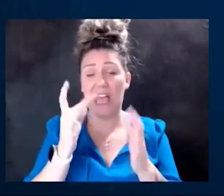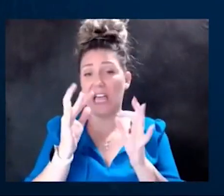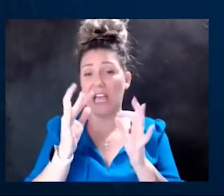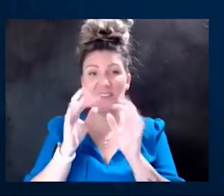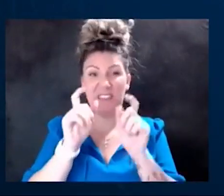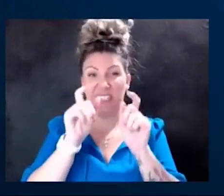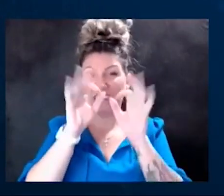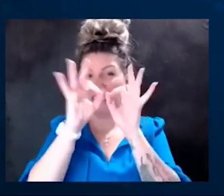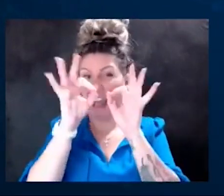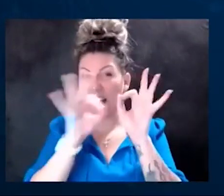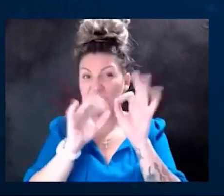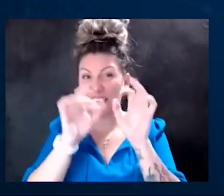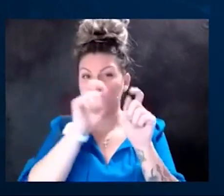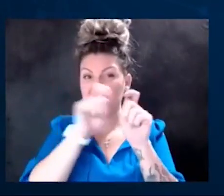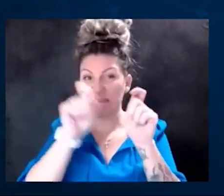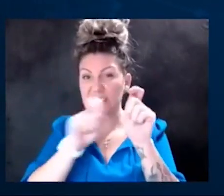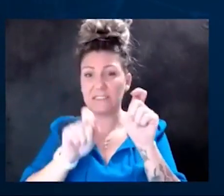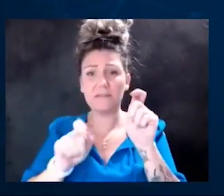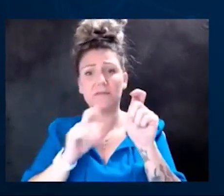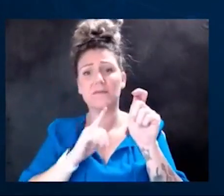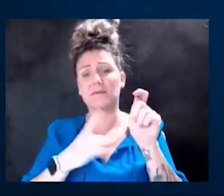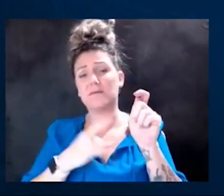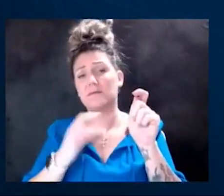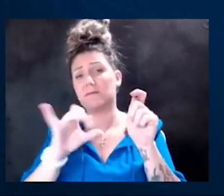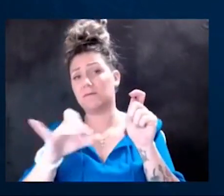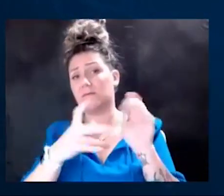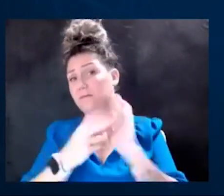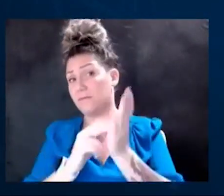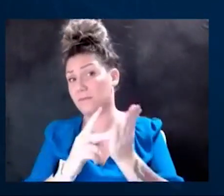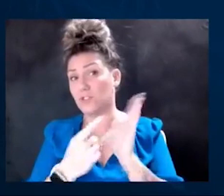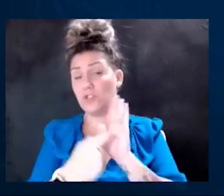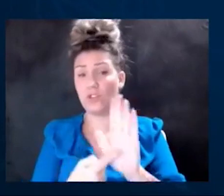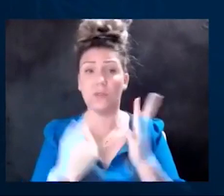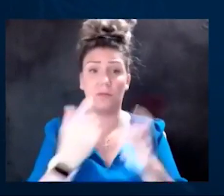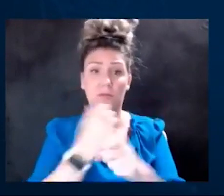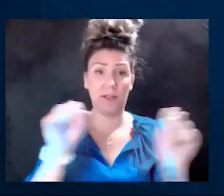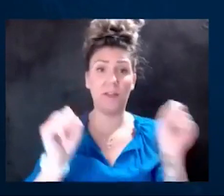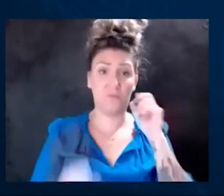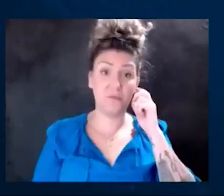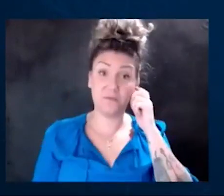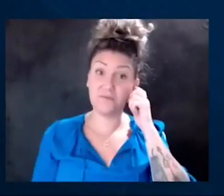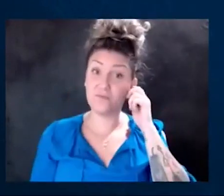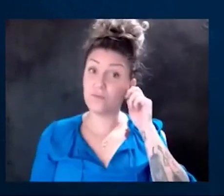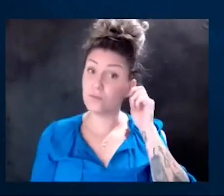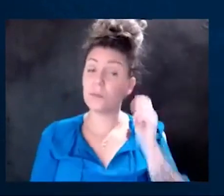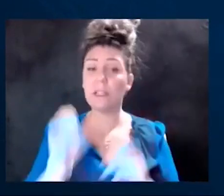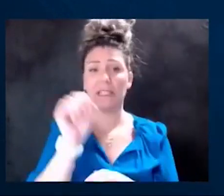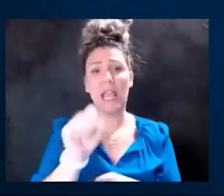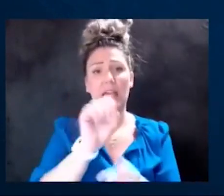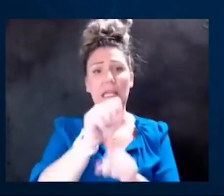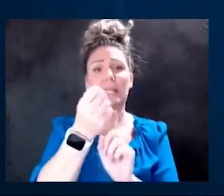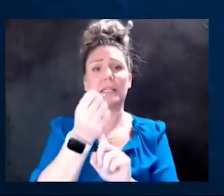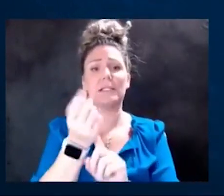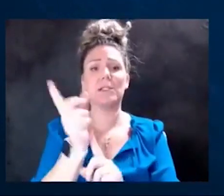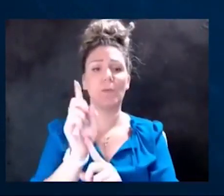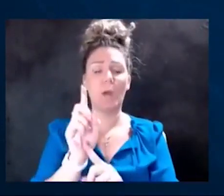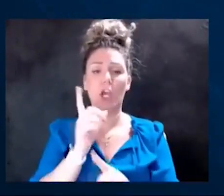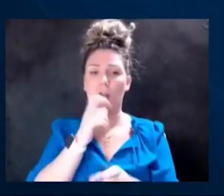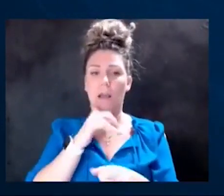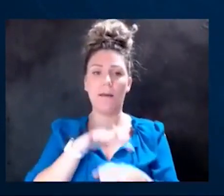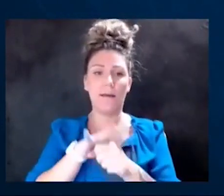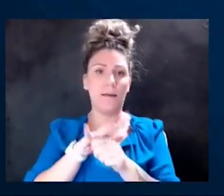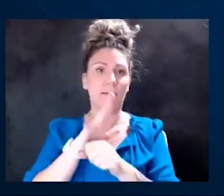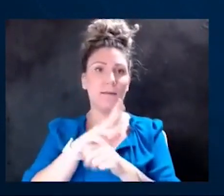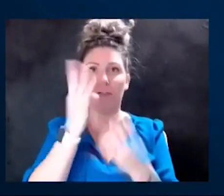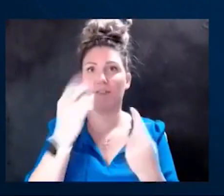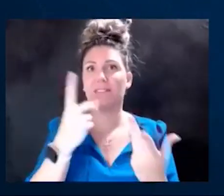I like that a lot. Because what it's telling us is it's safe. Yeah, exactly. And that's a case where the lack of data is actually